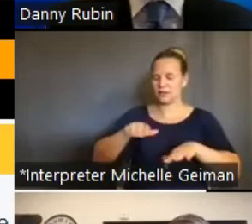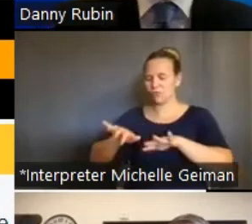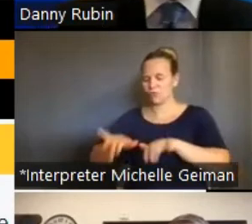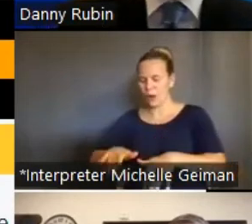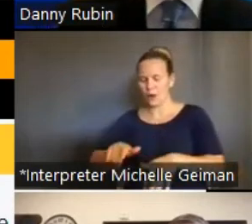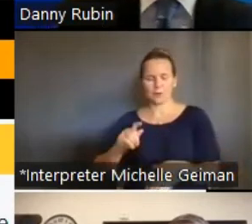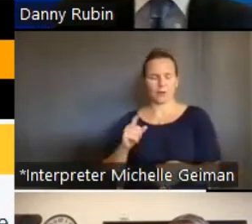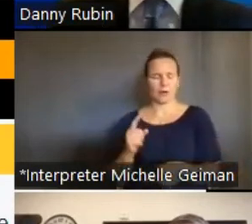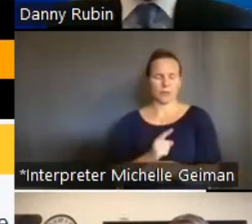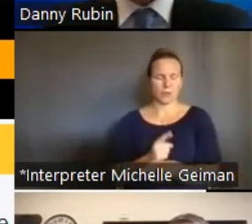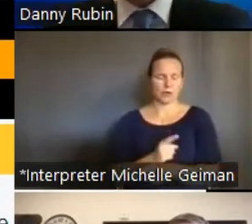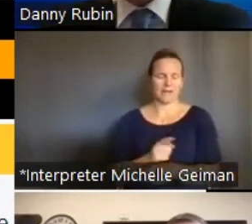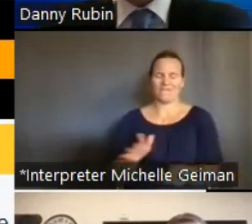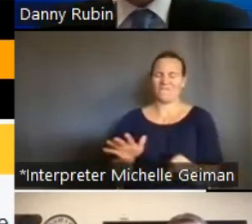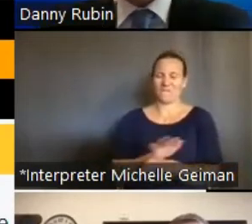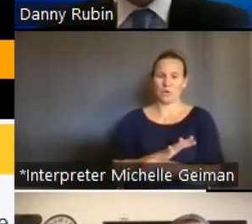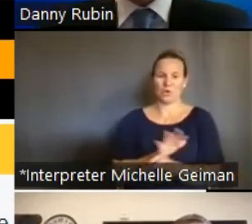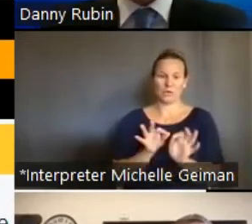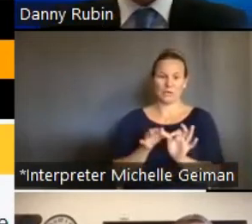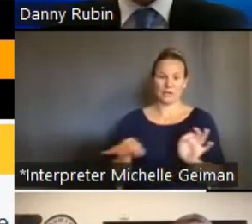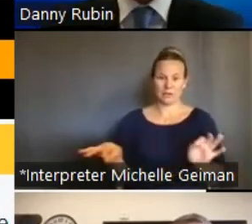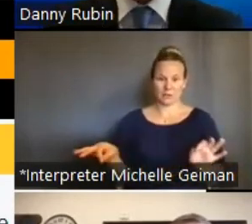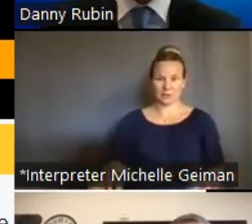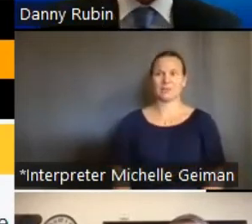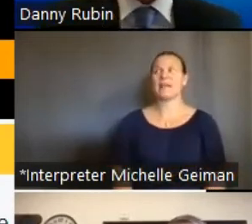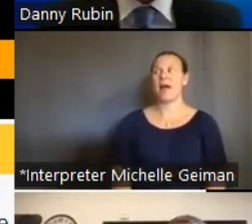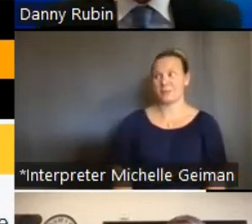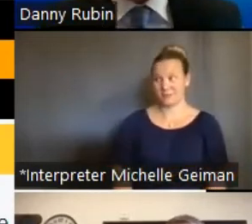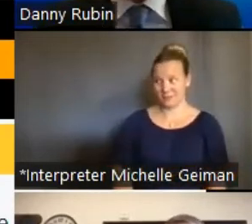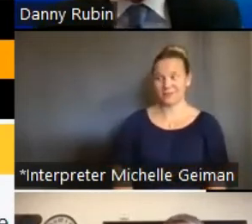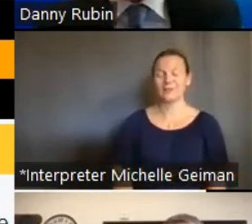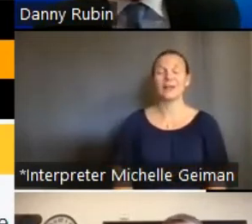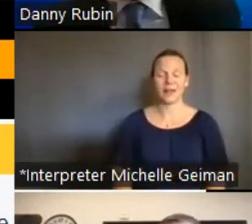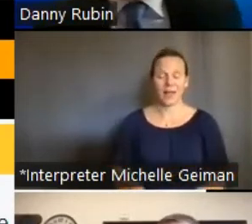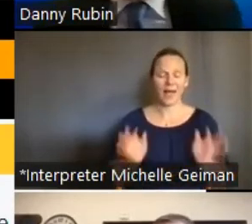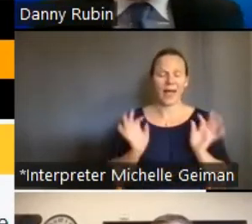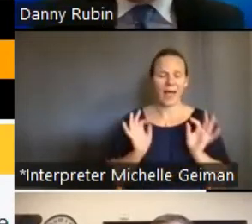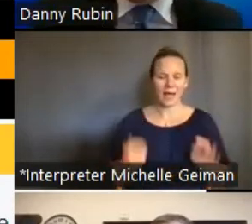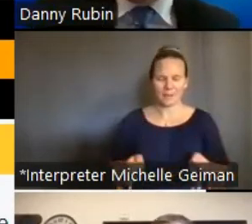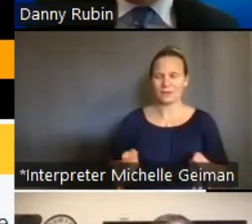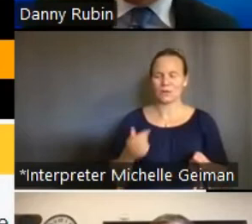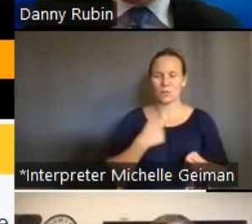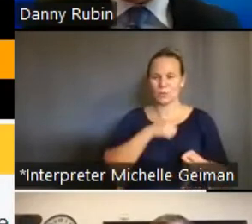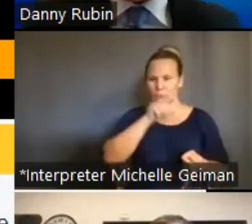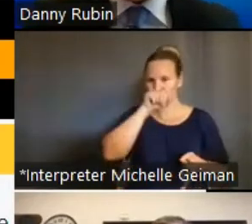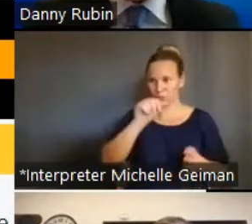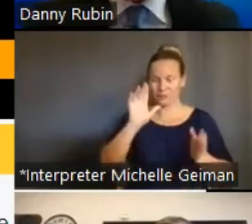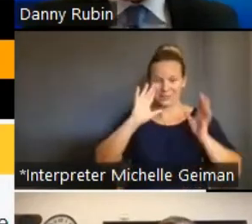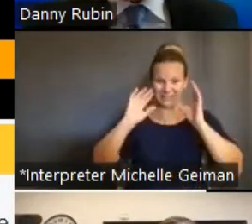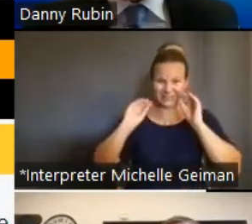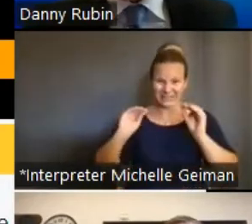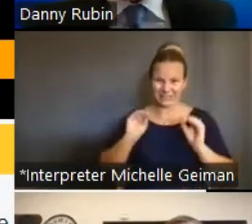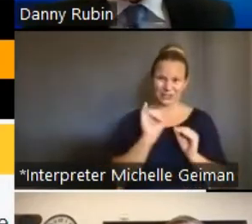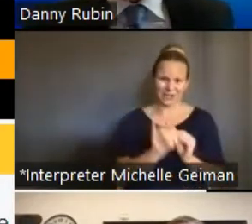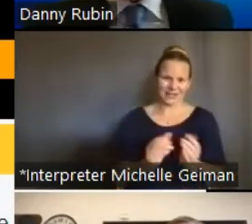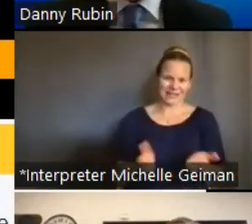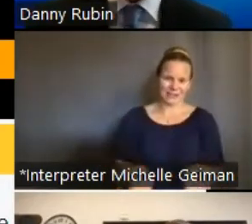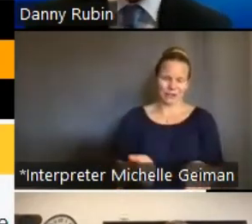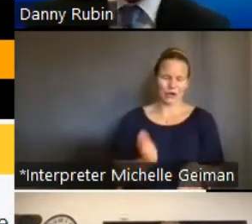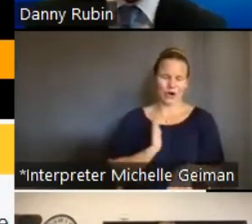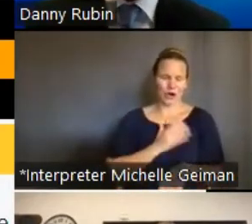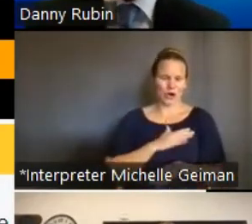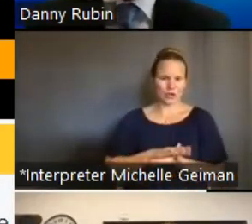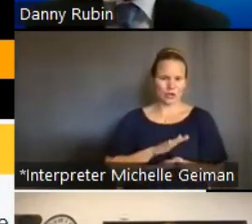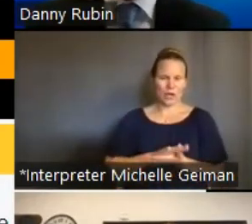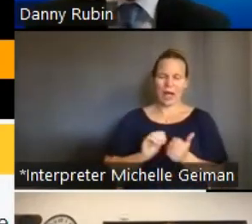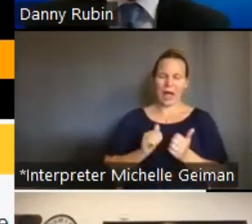graduate? Yeah, absolutely. And that's something that we love to teach here at our school is how do you